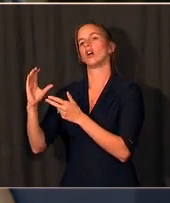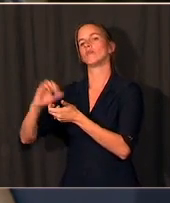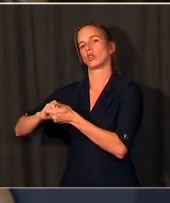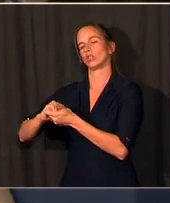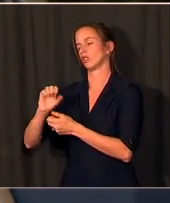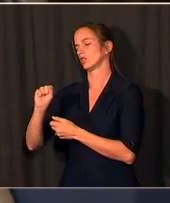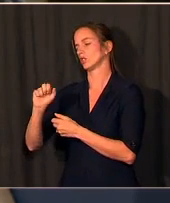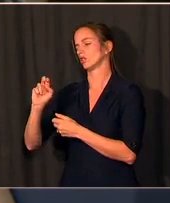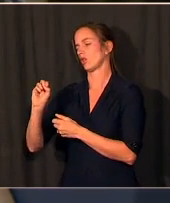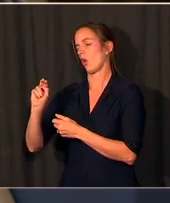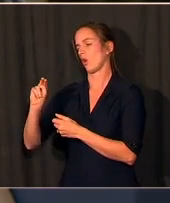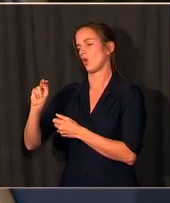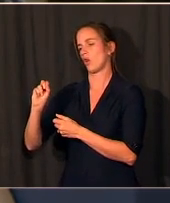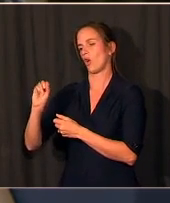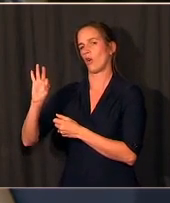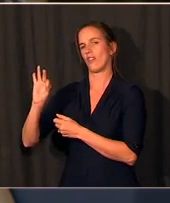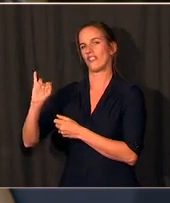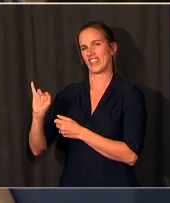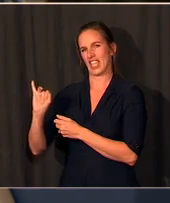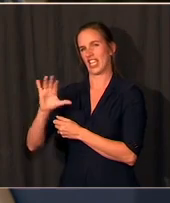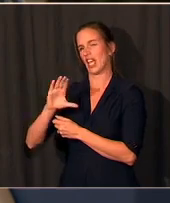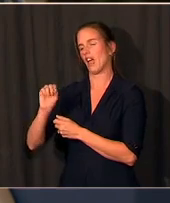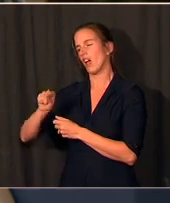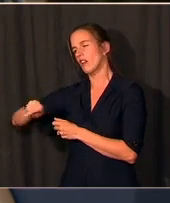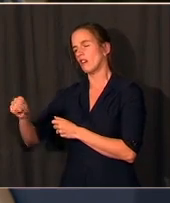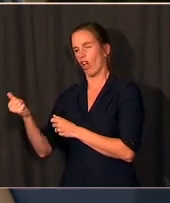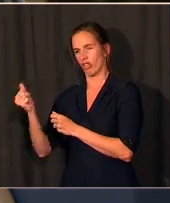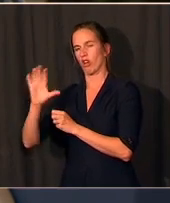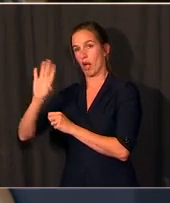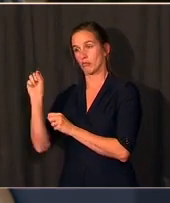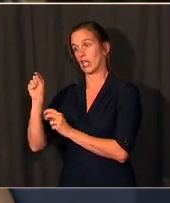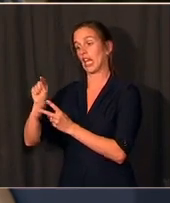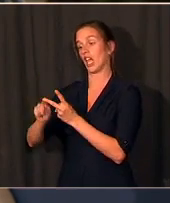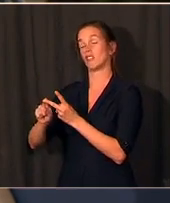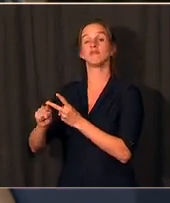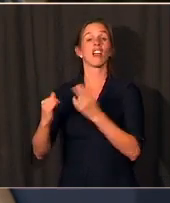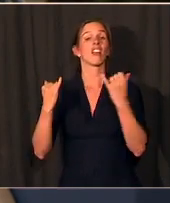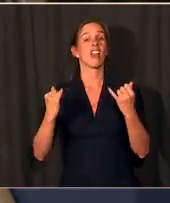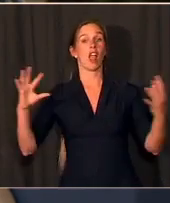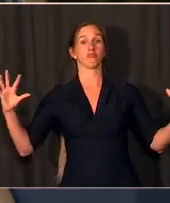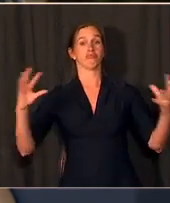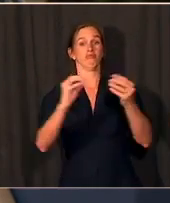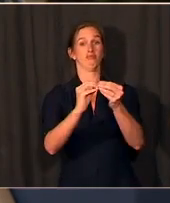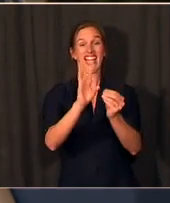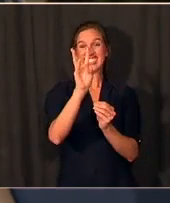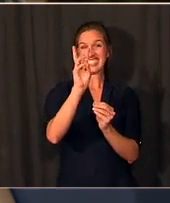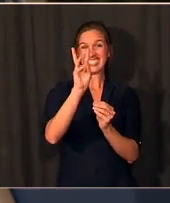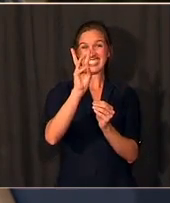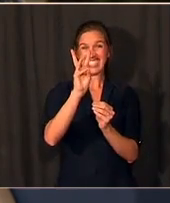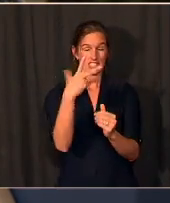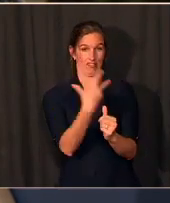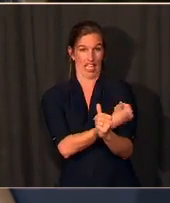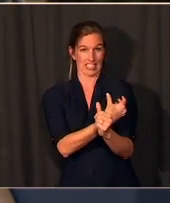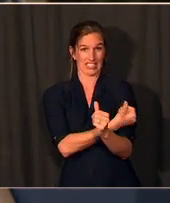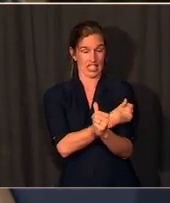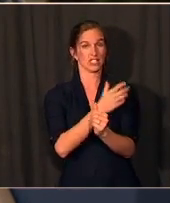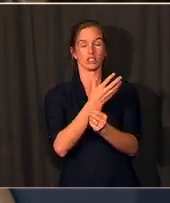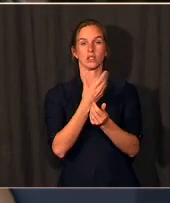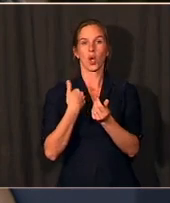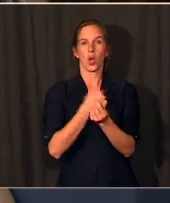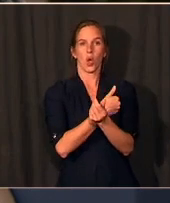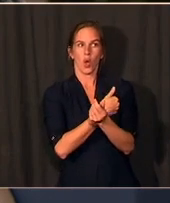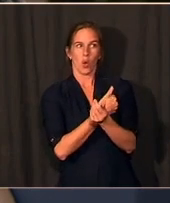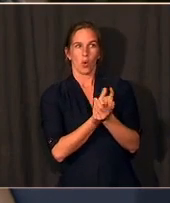and GlaxoSmithKline. These vaccines are now, 6 vaccines are all in the clinical development stages,